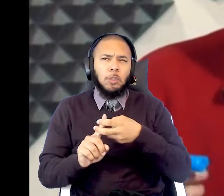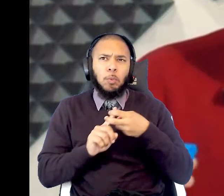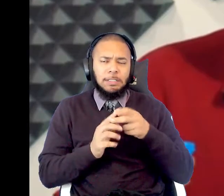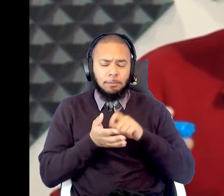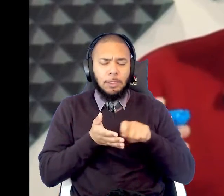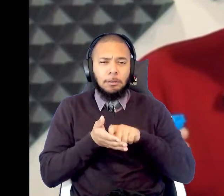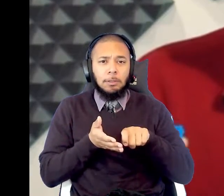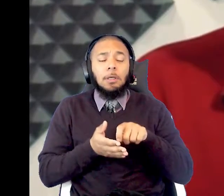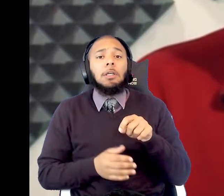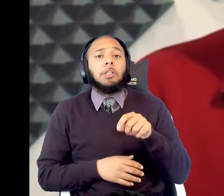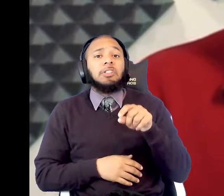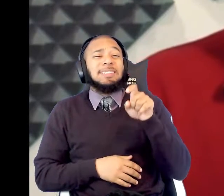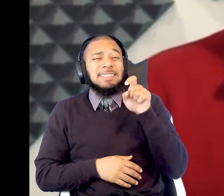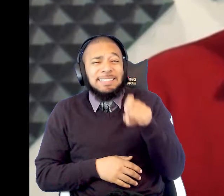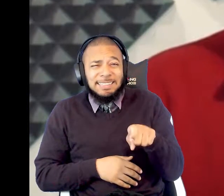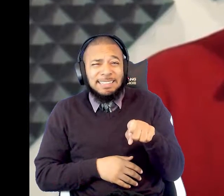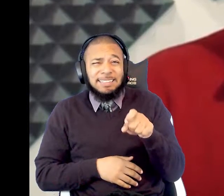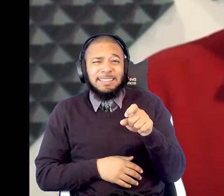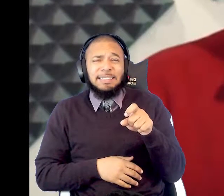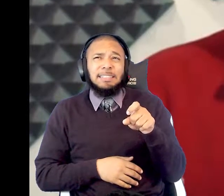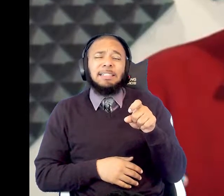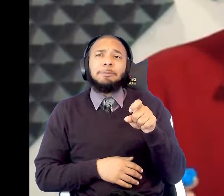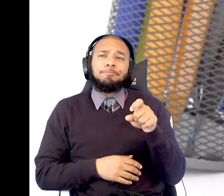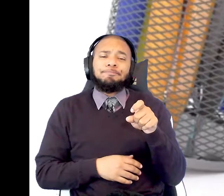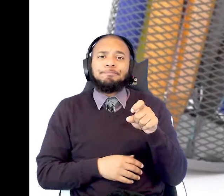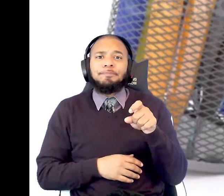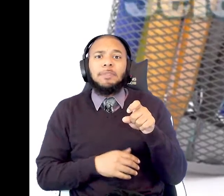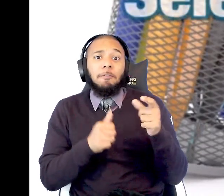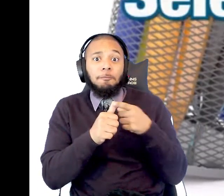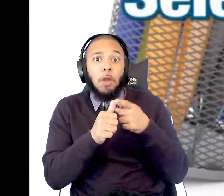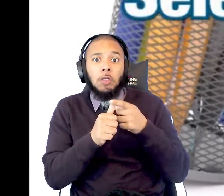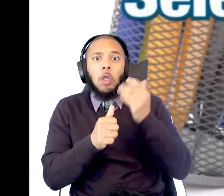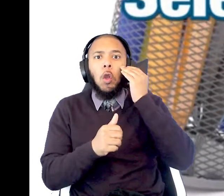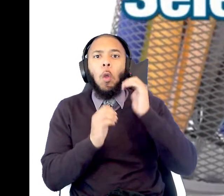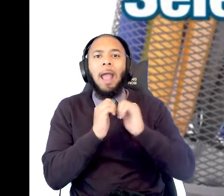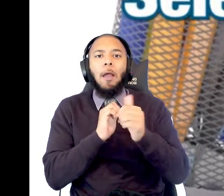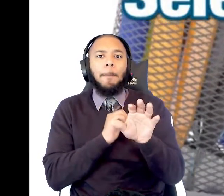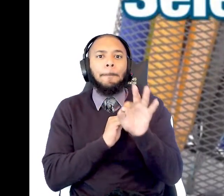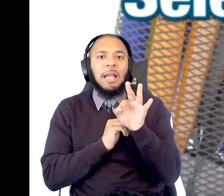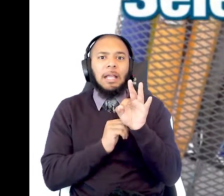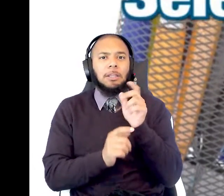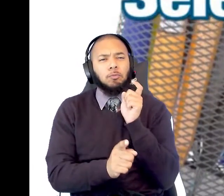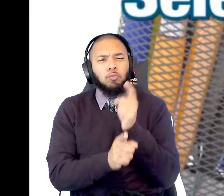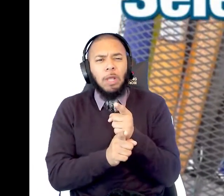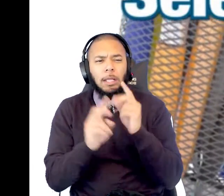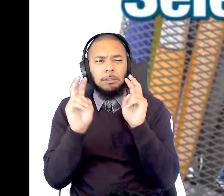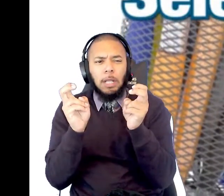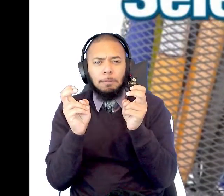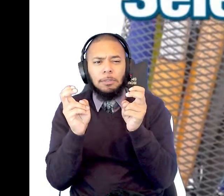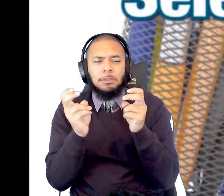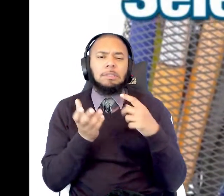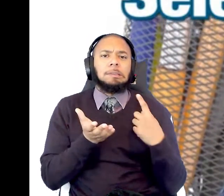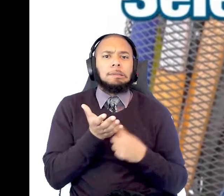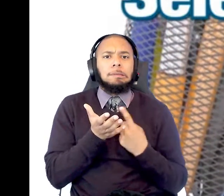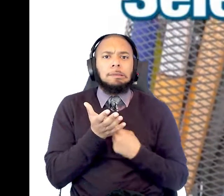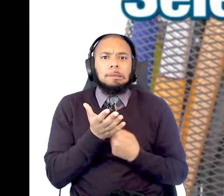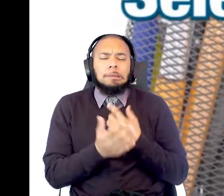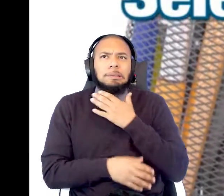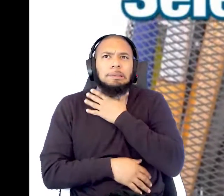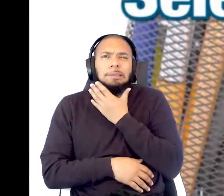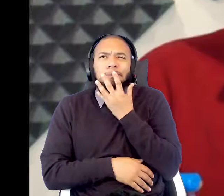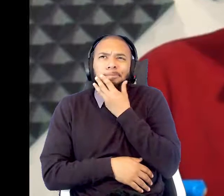that we understand how to select a topic. It gets very difficult. Sometimes we're just not really sure of what we want to write about.